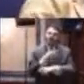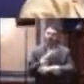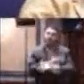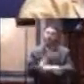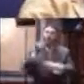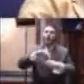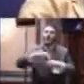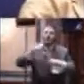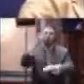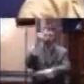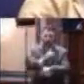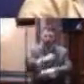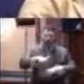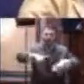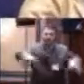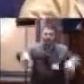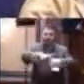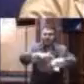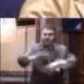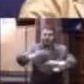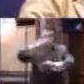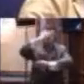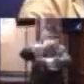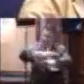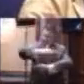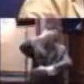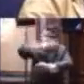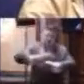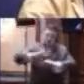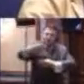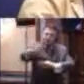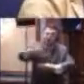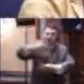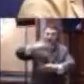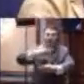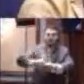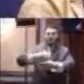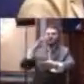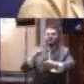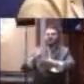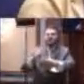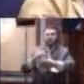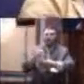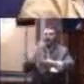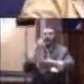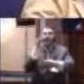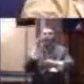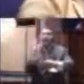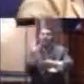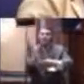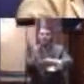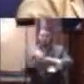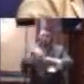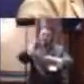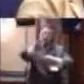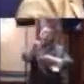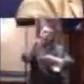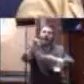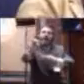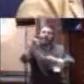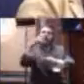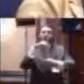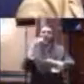a greater degree, and the whole popular movement to render the